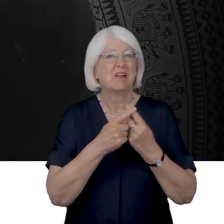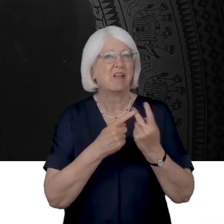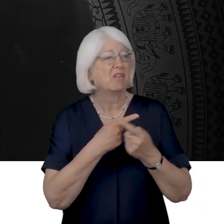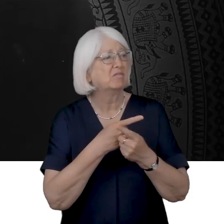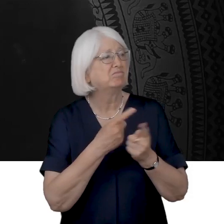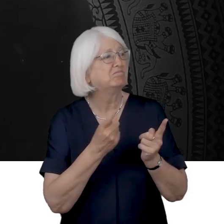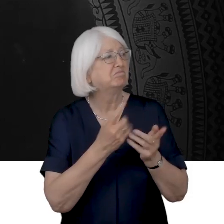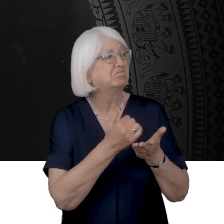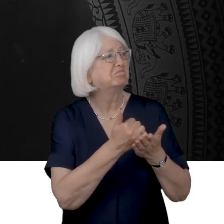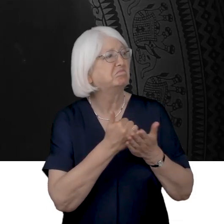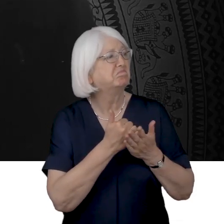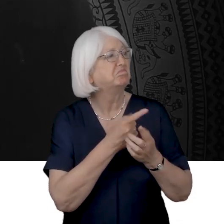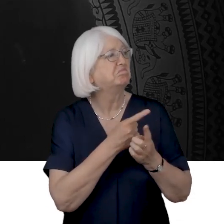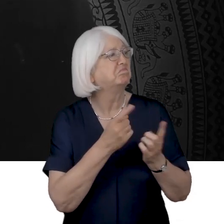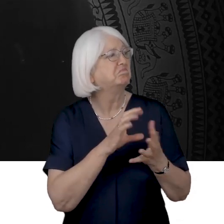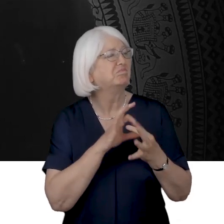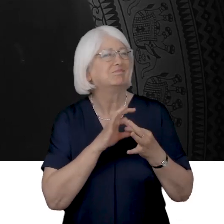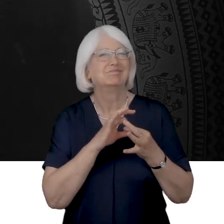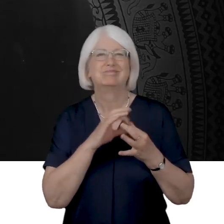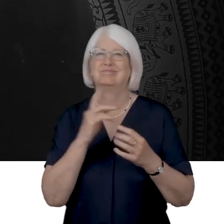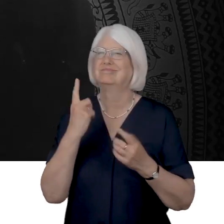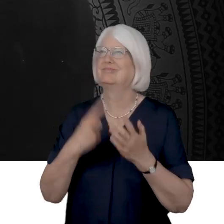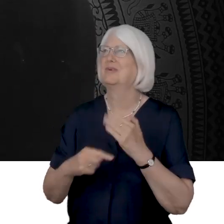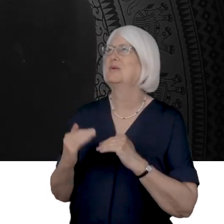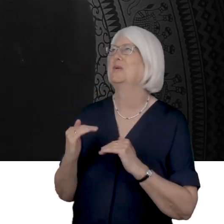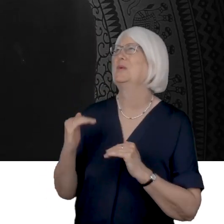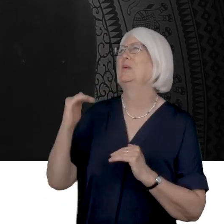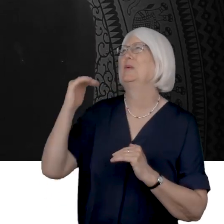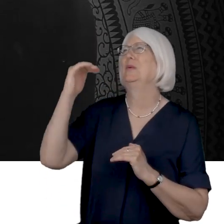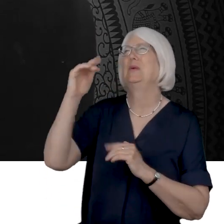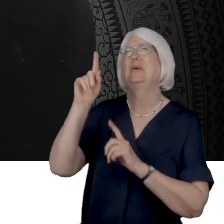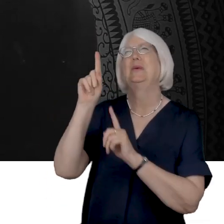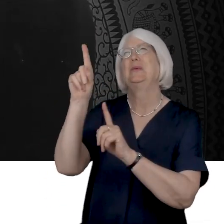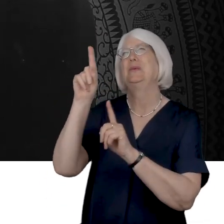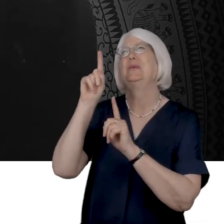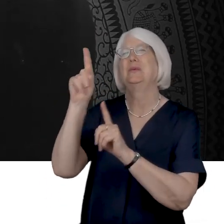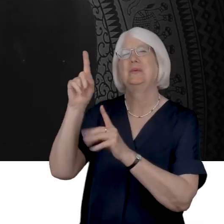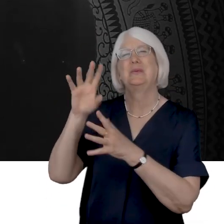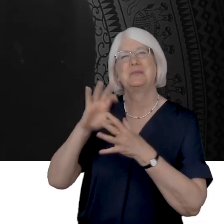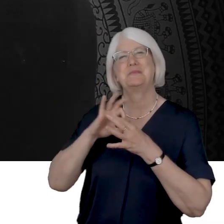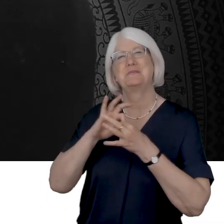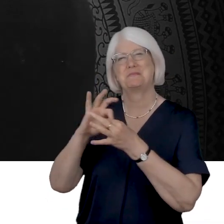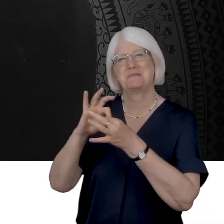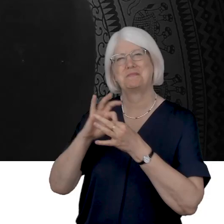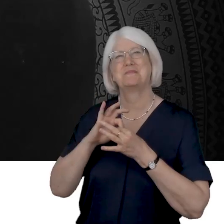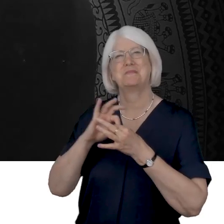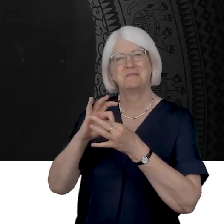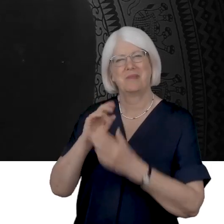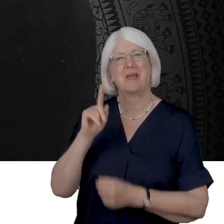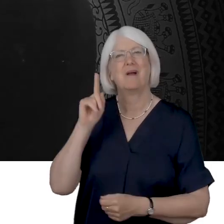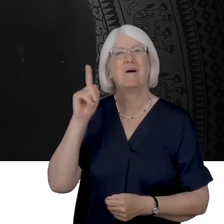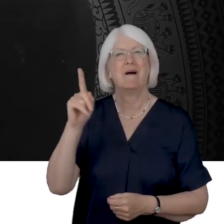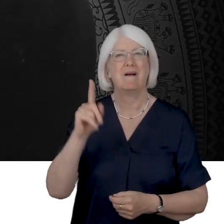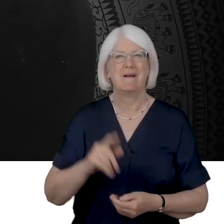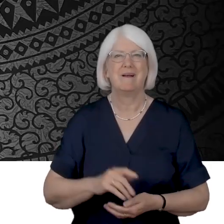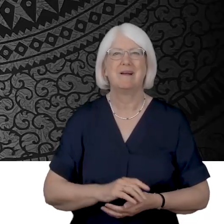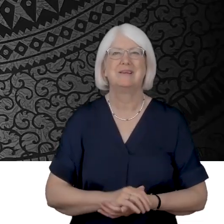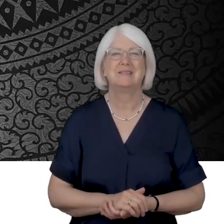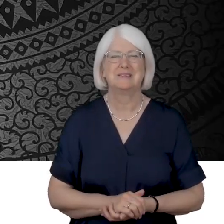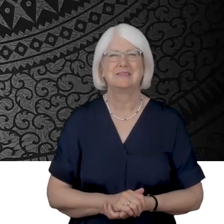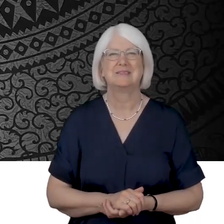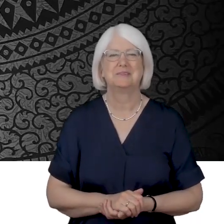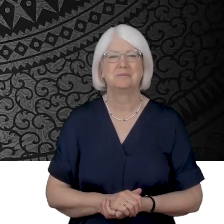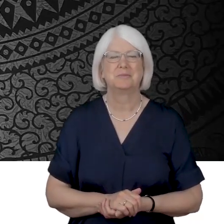heart, not be all else to me, save that